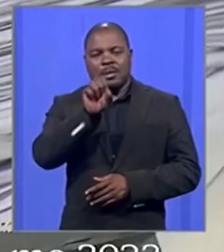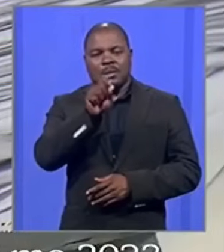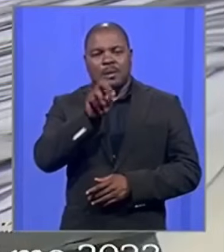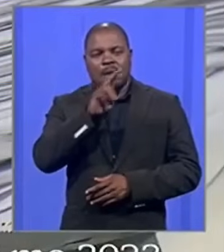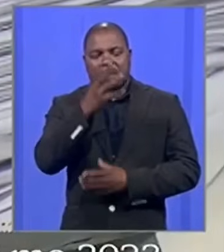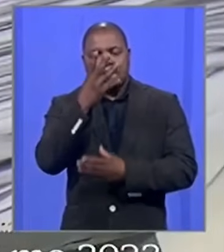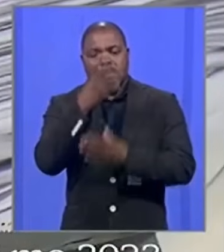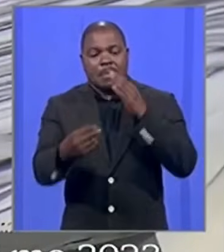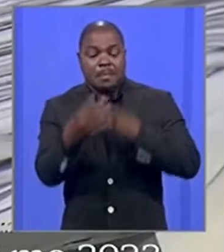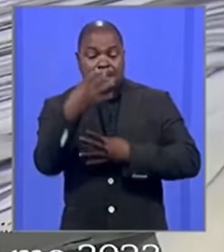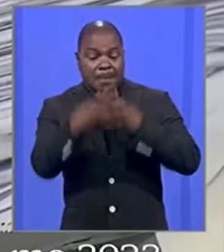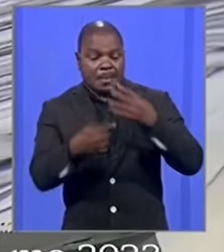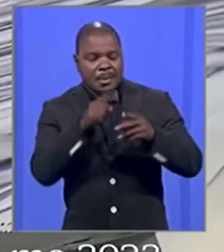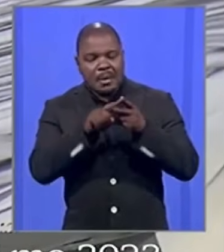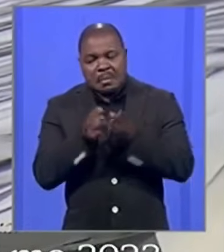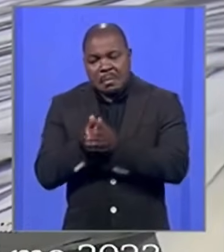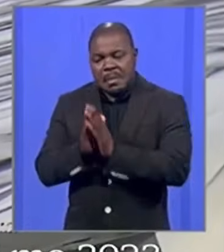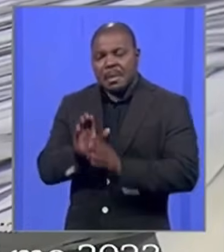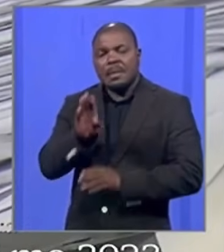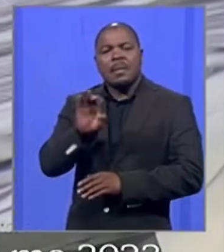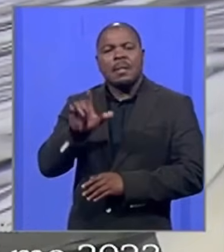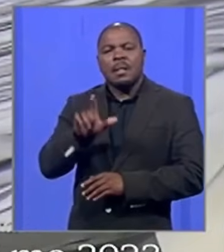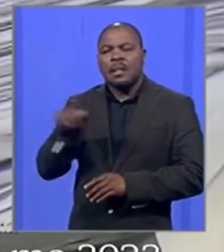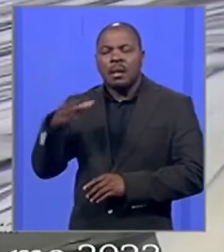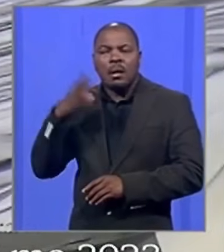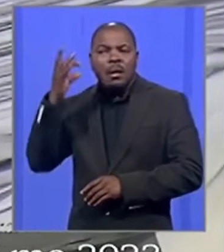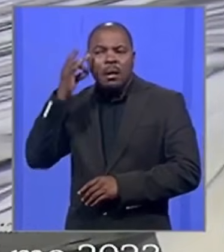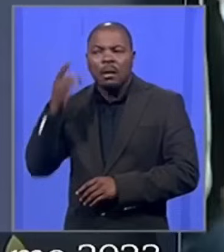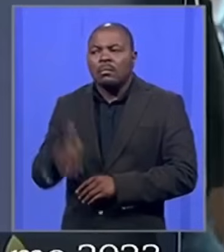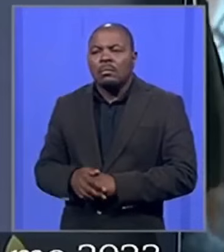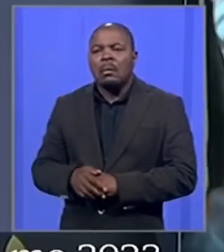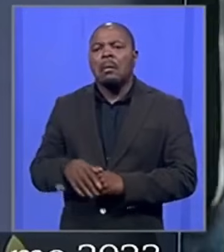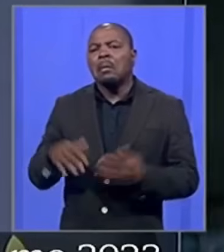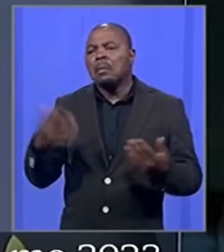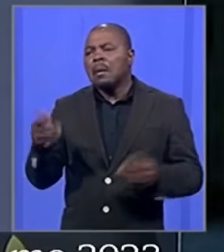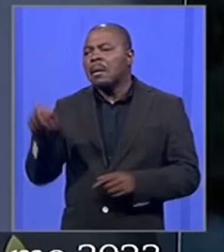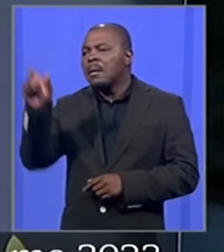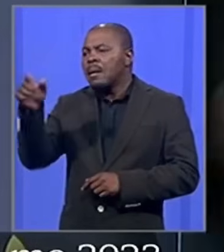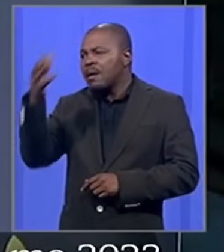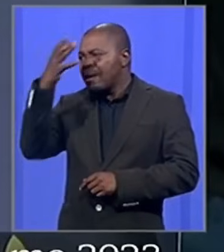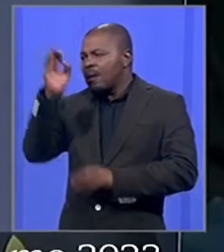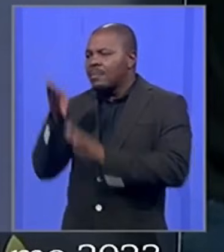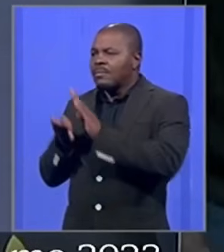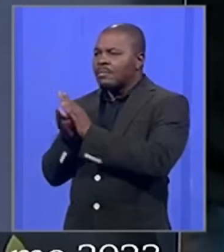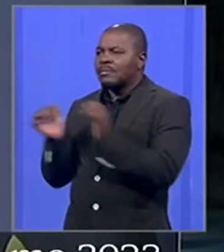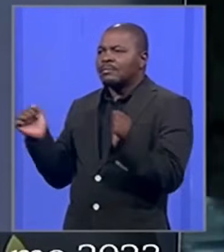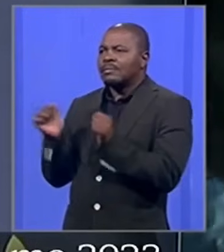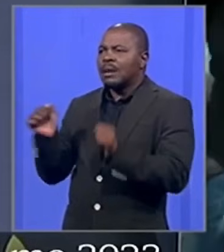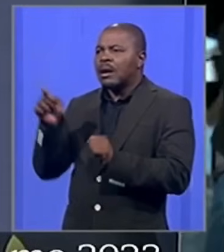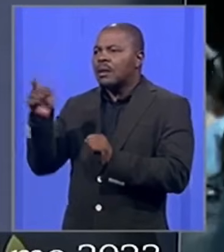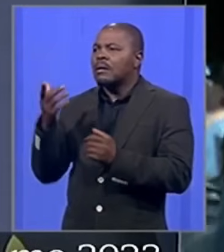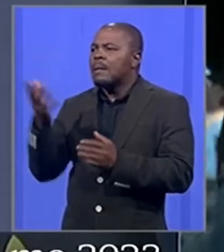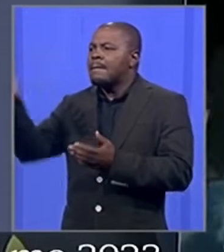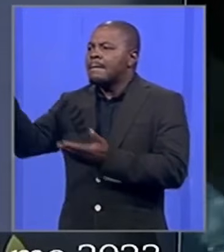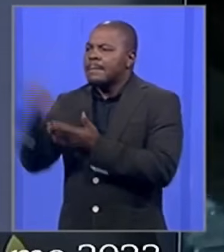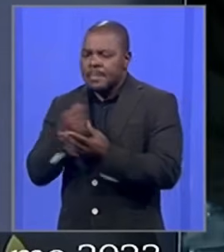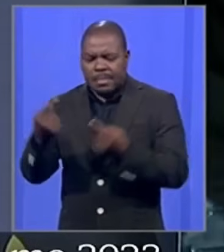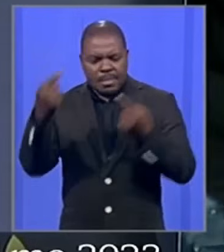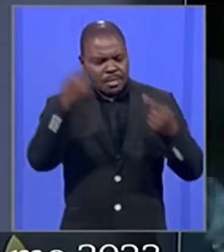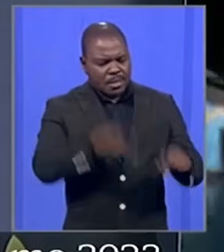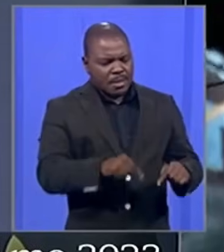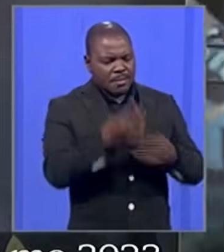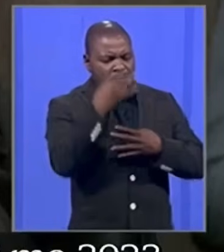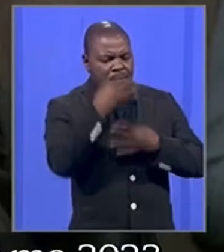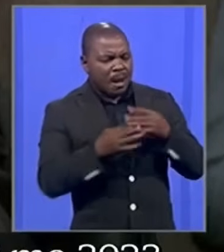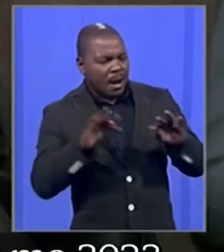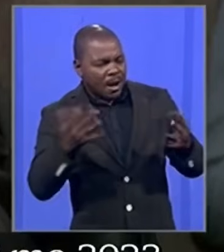ya bail. Dintlha tsa gore setopo sa ga Bereng se tserwe ke mang kwa lephateng la mmuso la ditopo le gore se tsene jang kwa kgolegelong